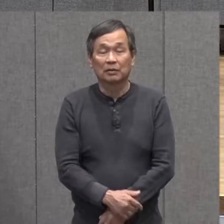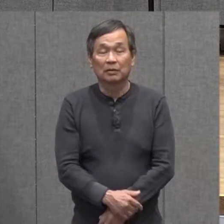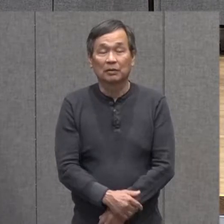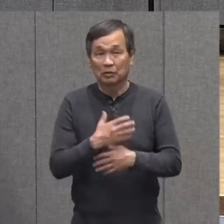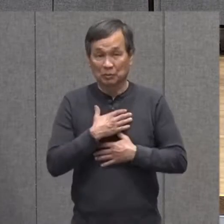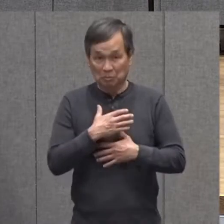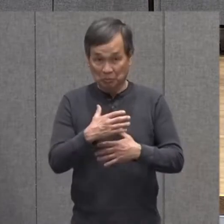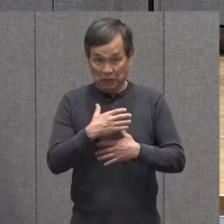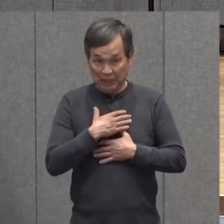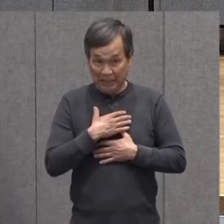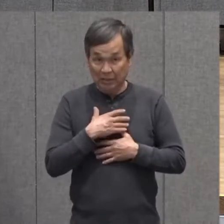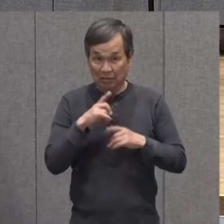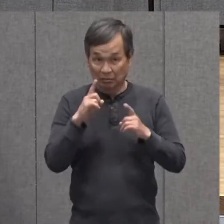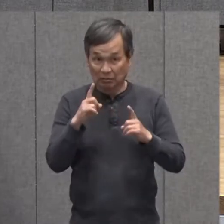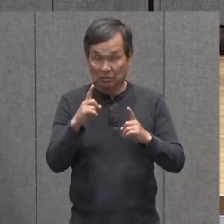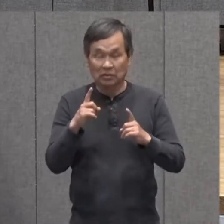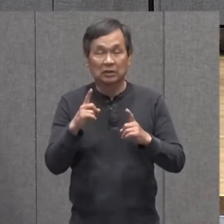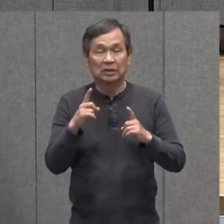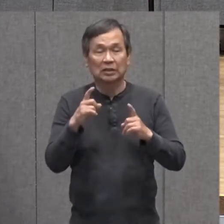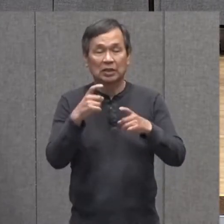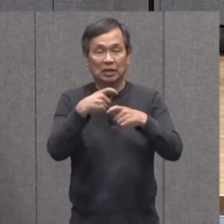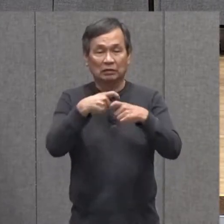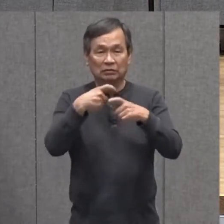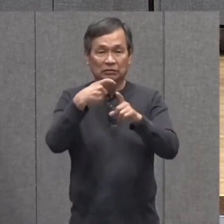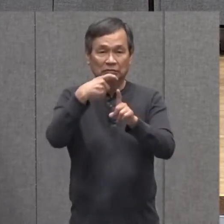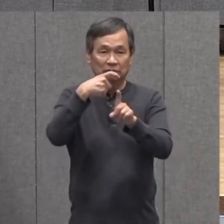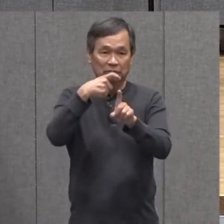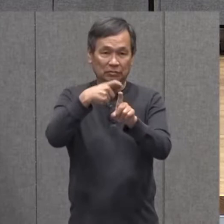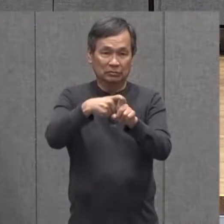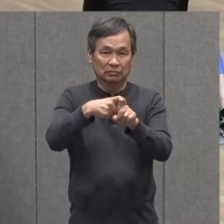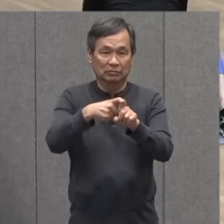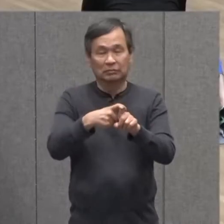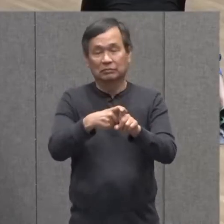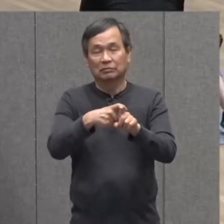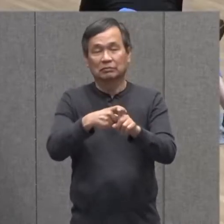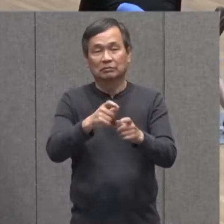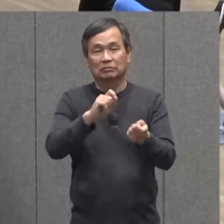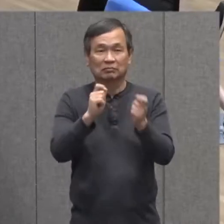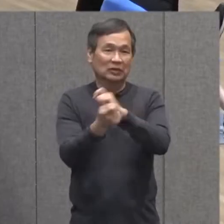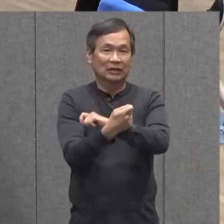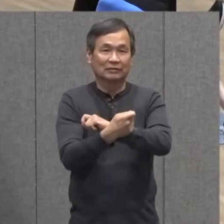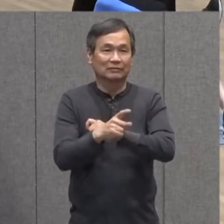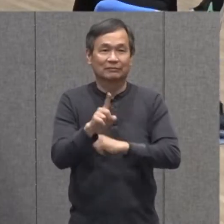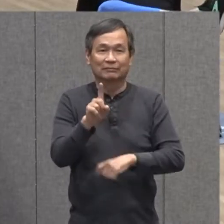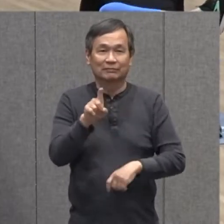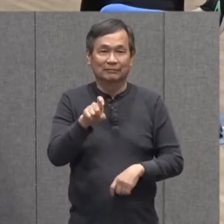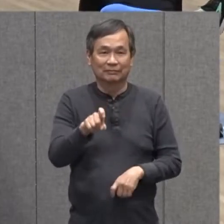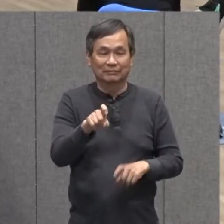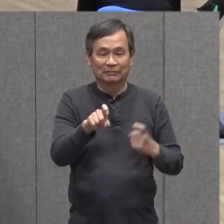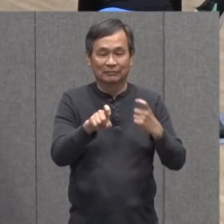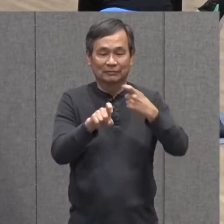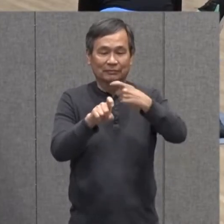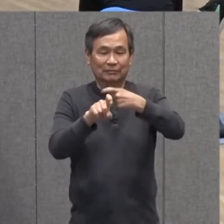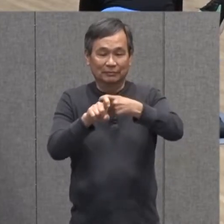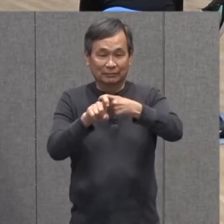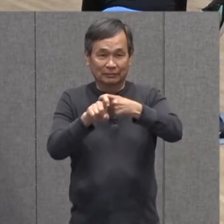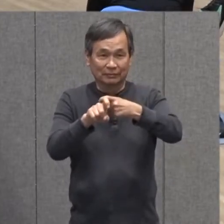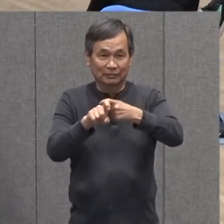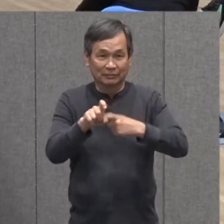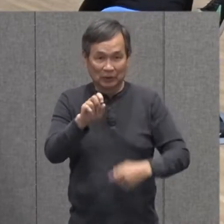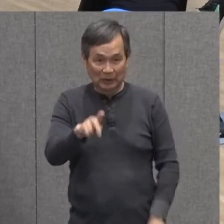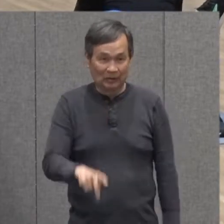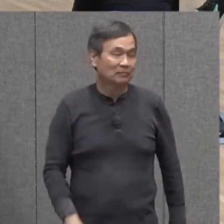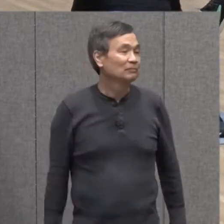And go ahead and bring that left foot down. Y hacia abajo. And now we're gonna bring our right foot over. Ahora la derecha. And we're